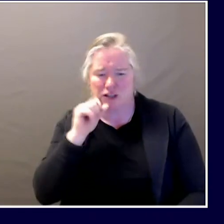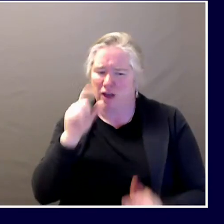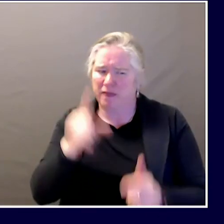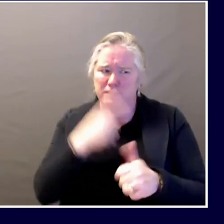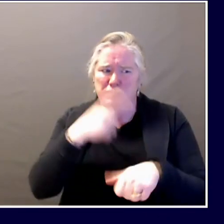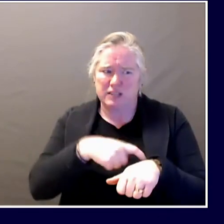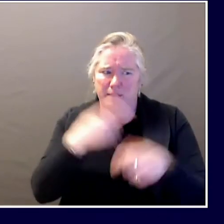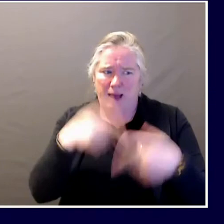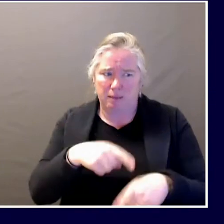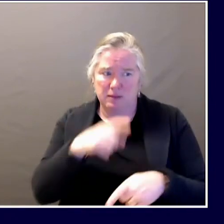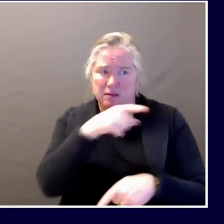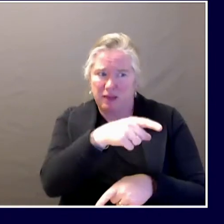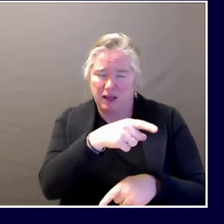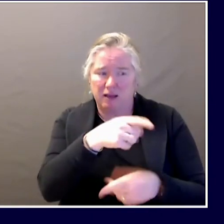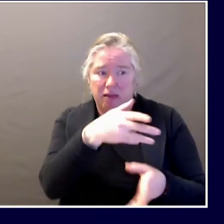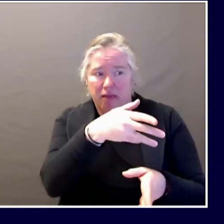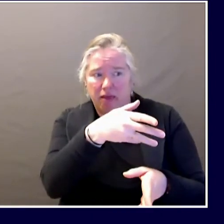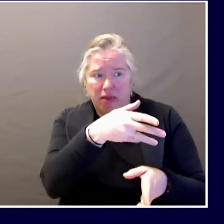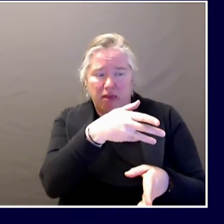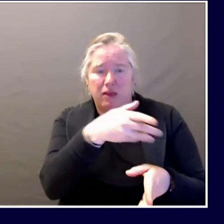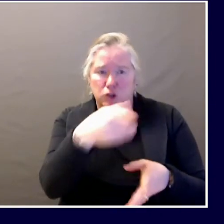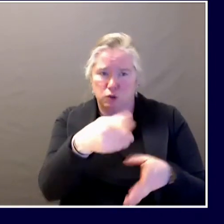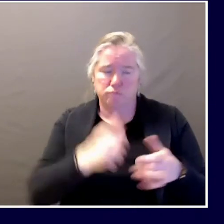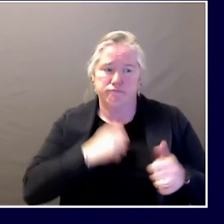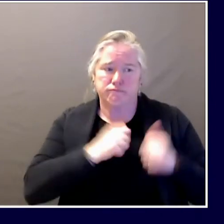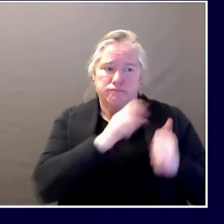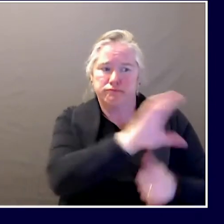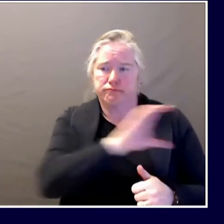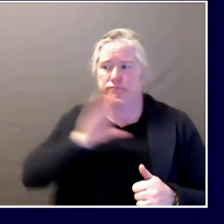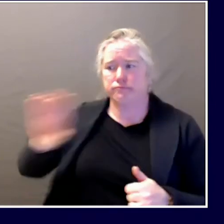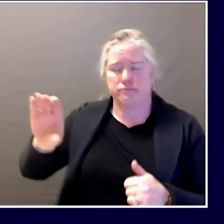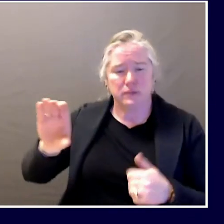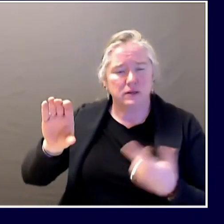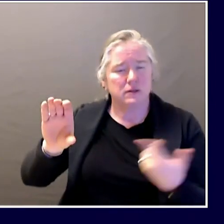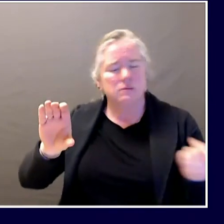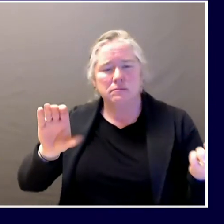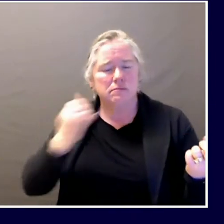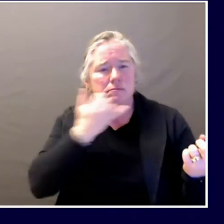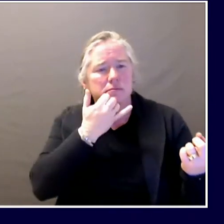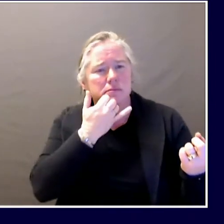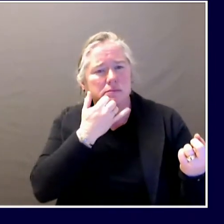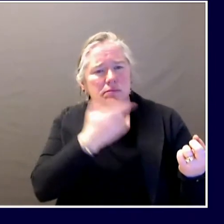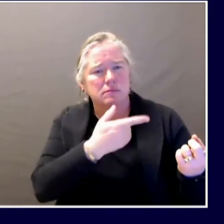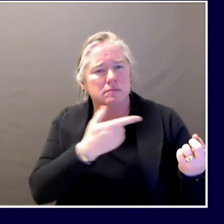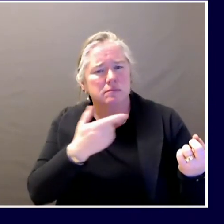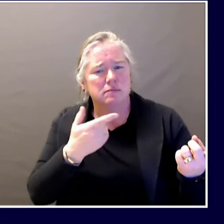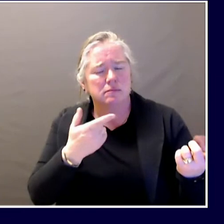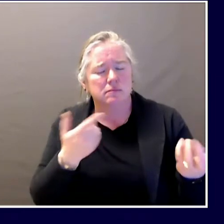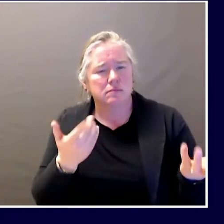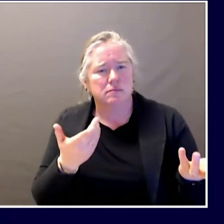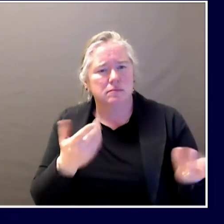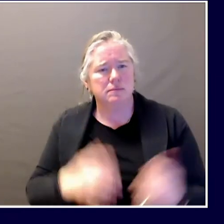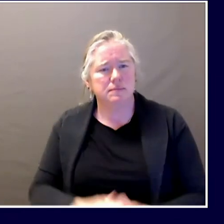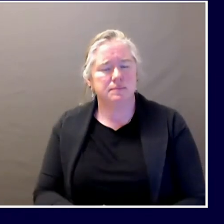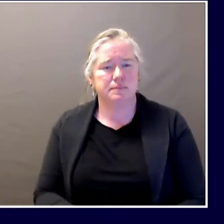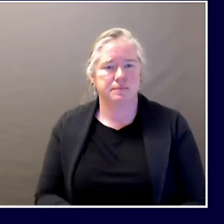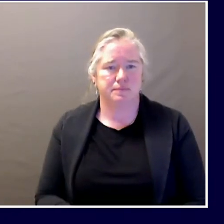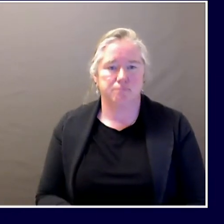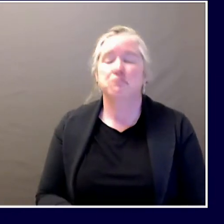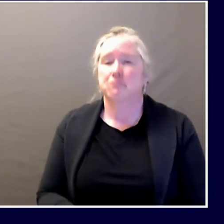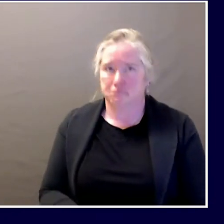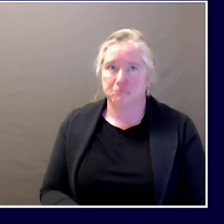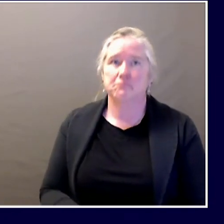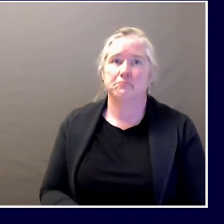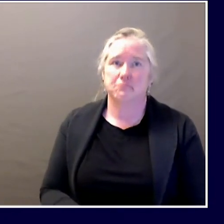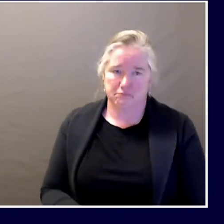what struggles that retail chain may be having that's, forcing you to pull the trigger and divert those doses? Sure, Steve.